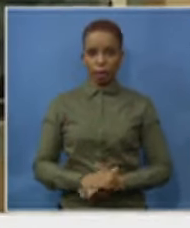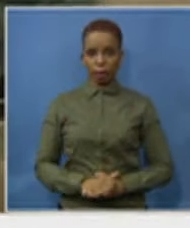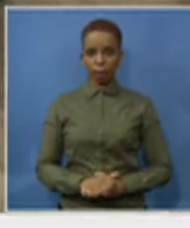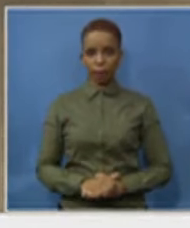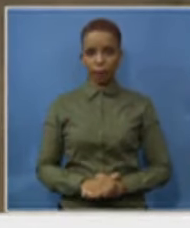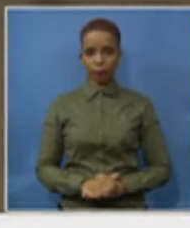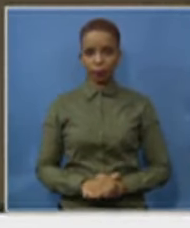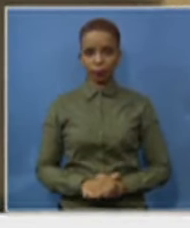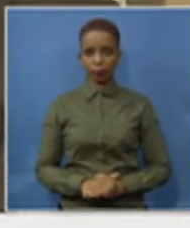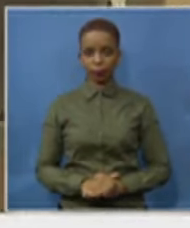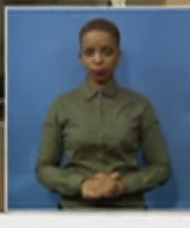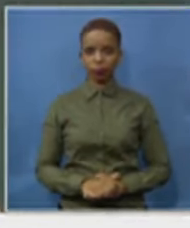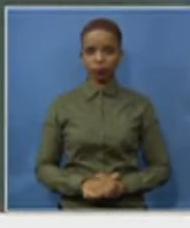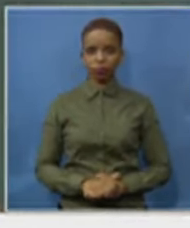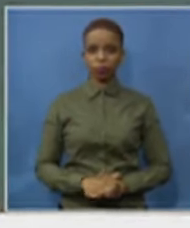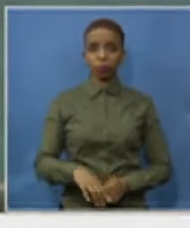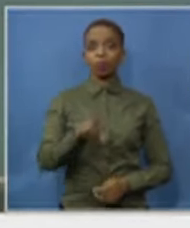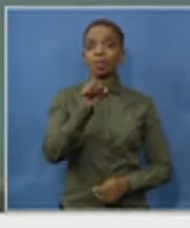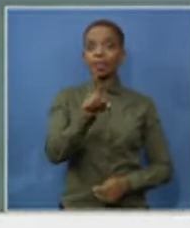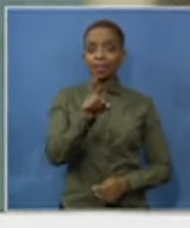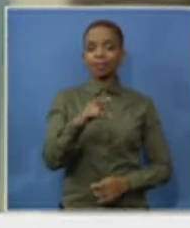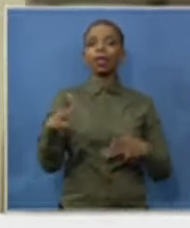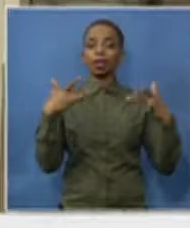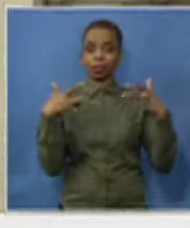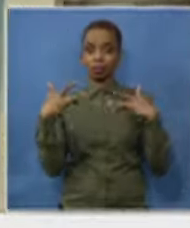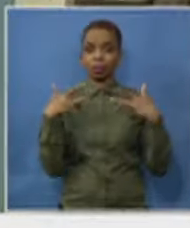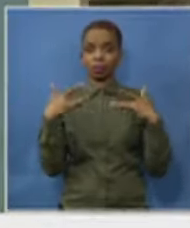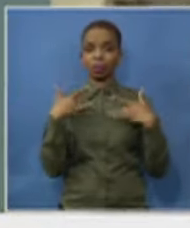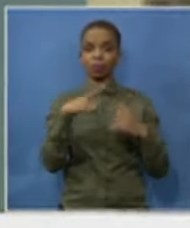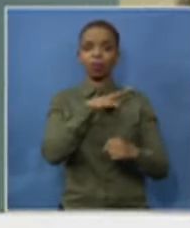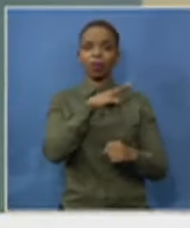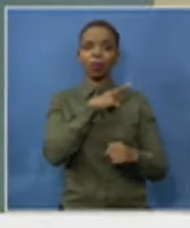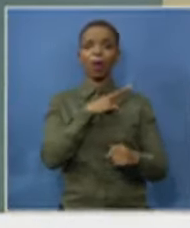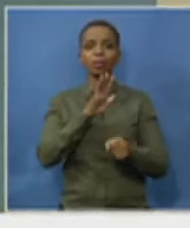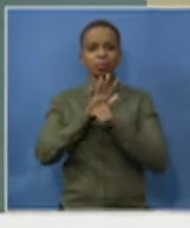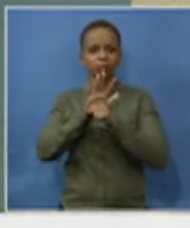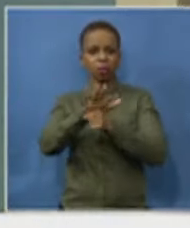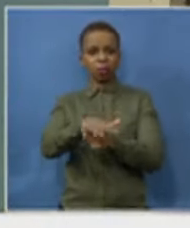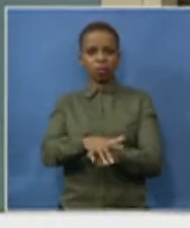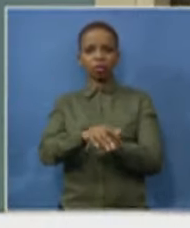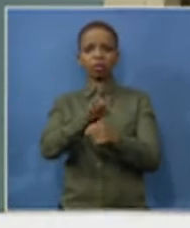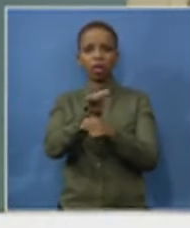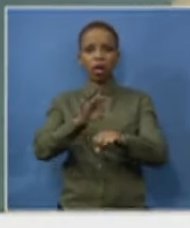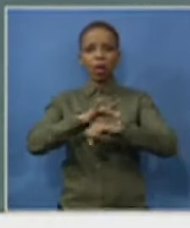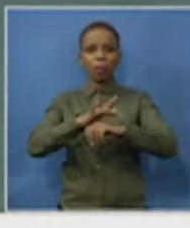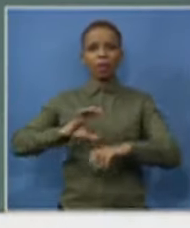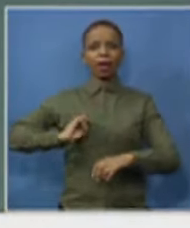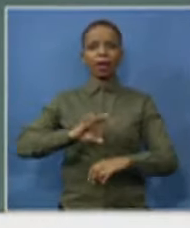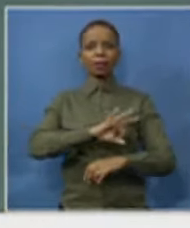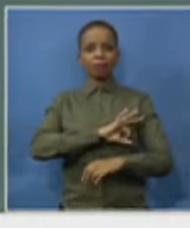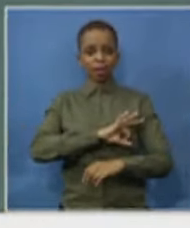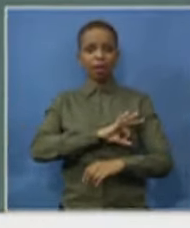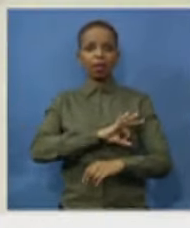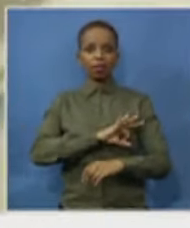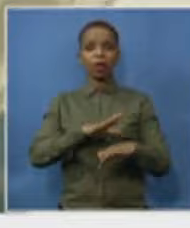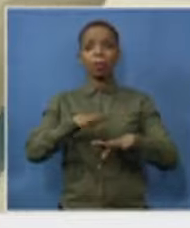With persistent concerns that the pandemic is putting pressure on medical staff and health systems to a breaking point,